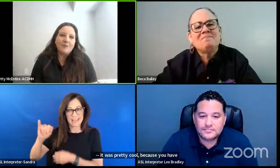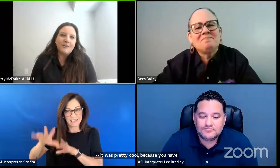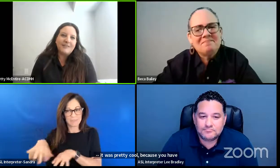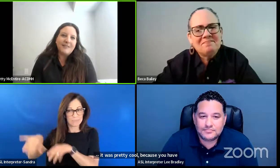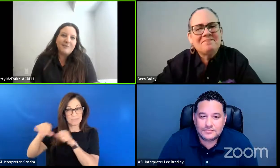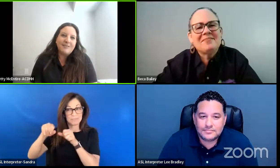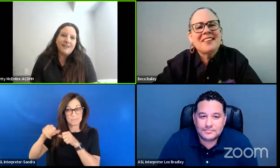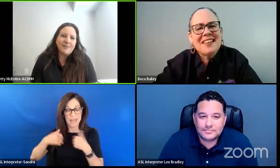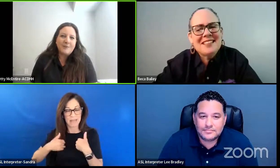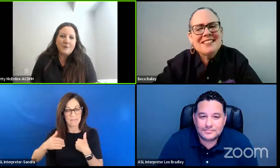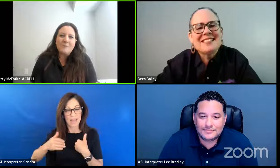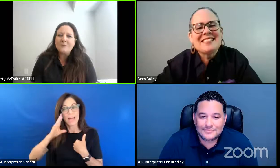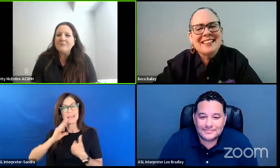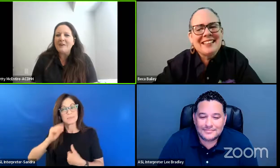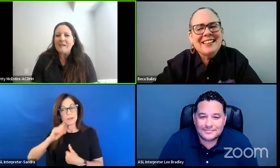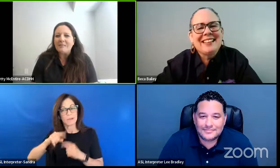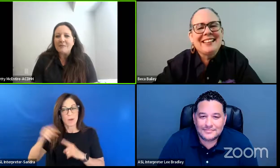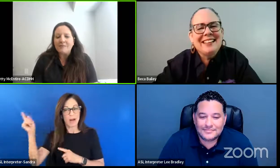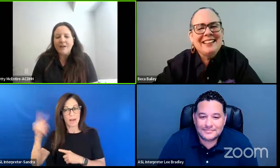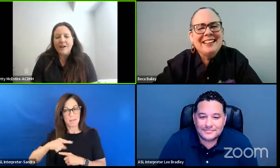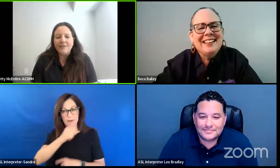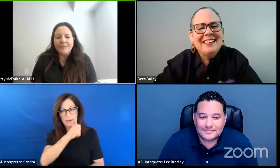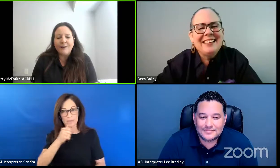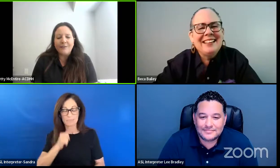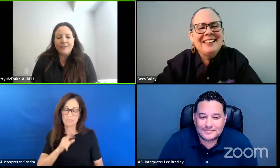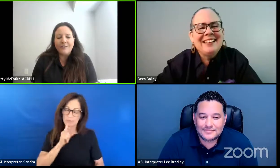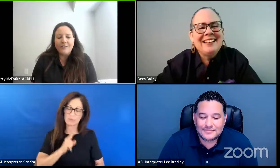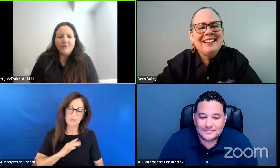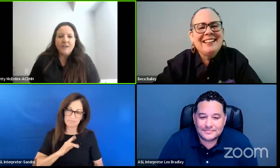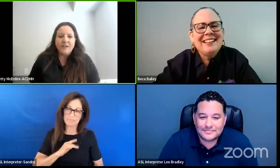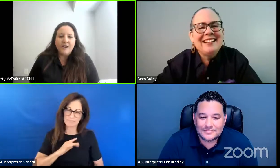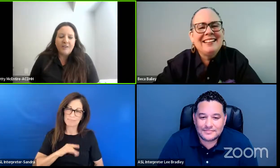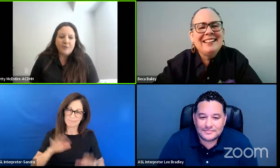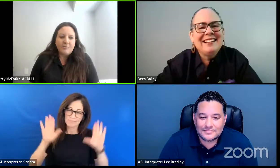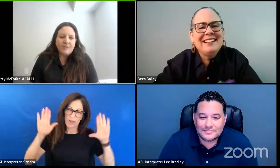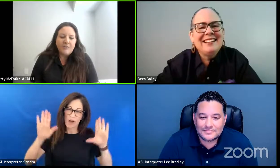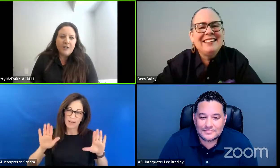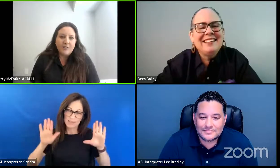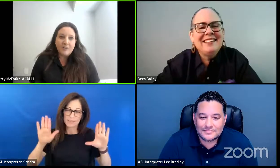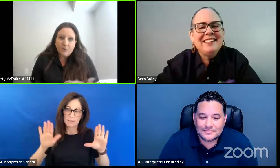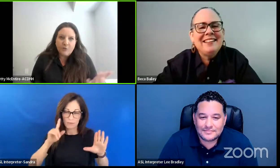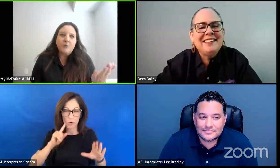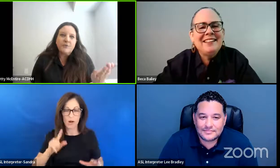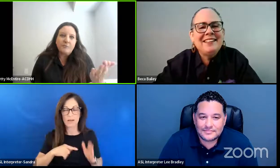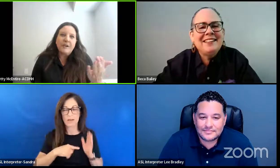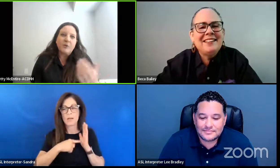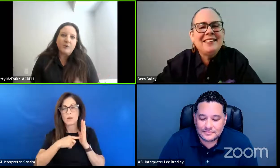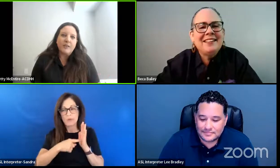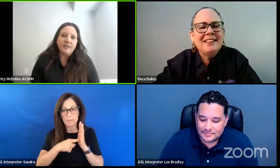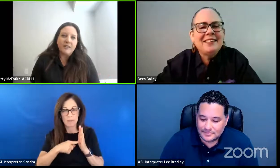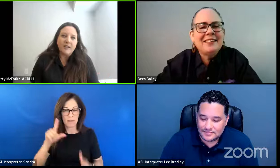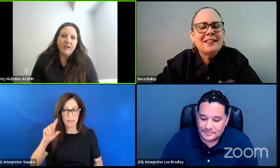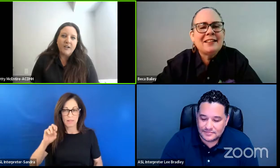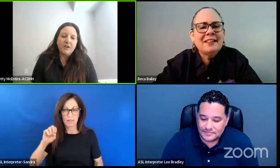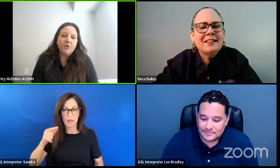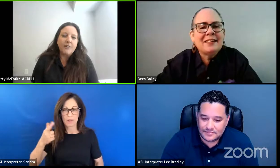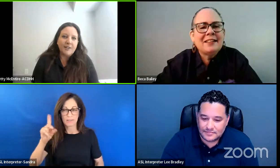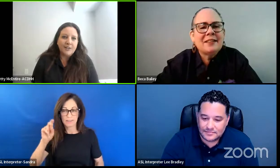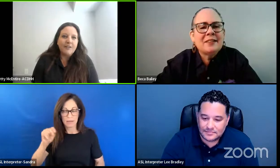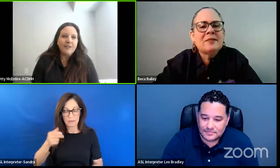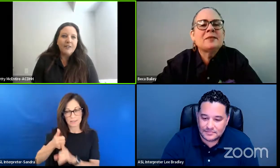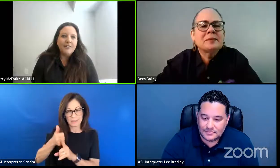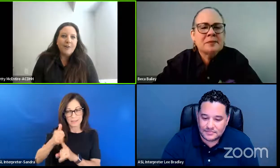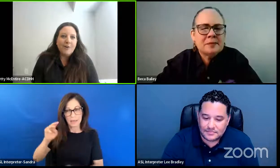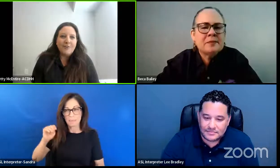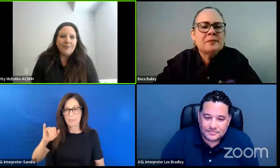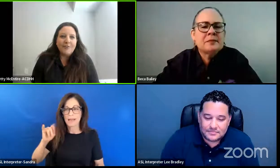that experience coming to Arizona. It was really awesome of Representative Longden, who's the minority